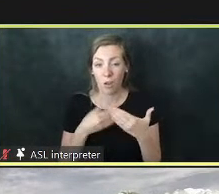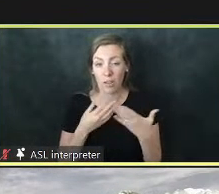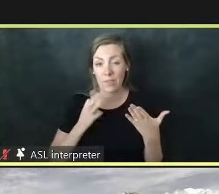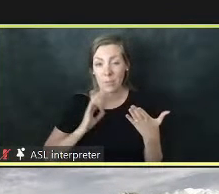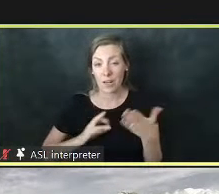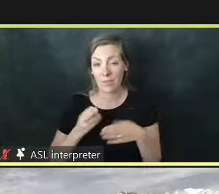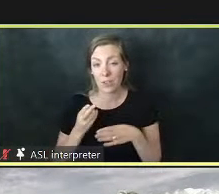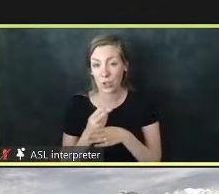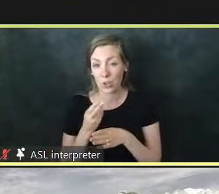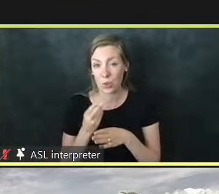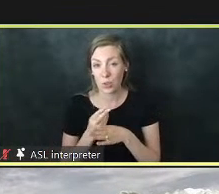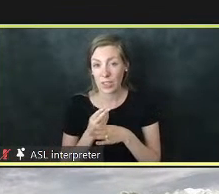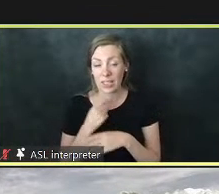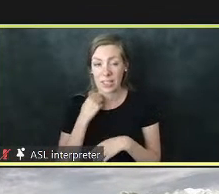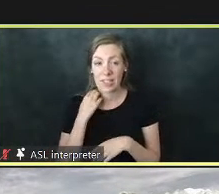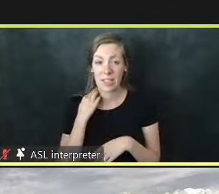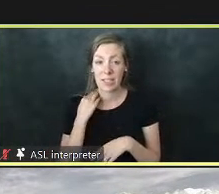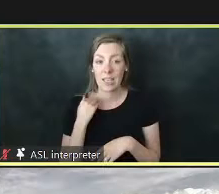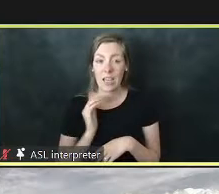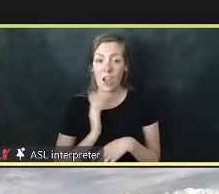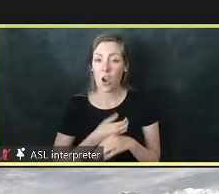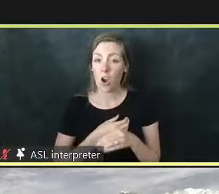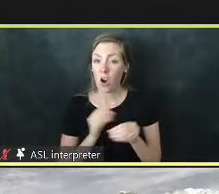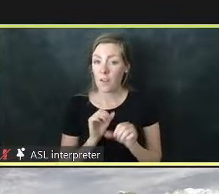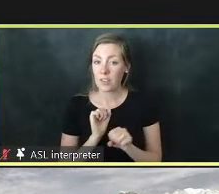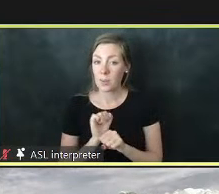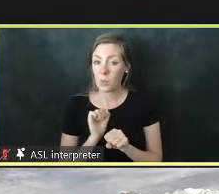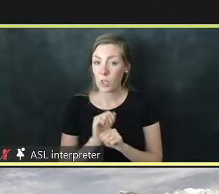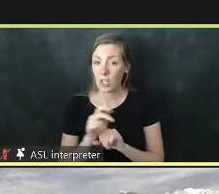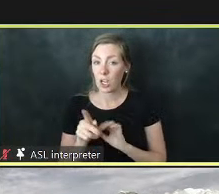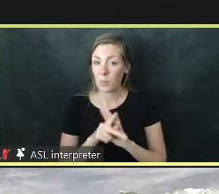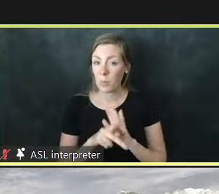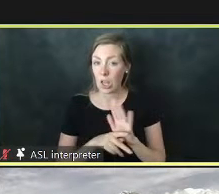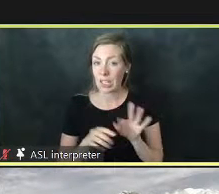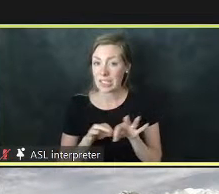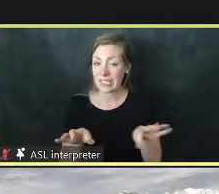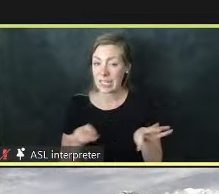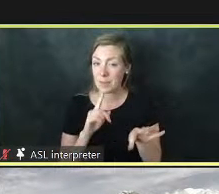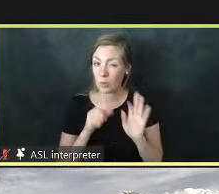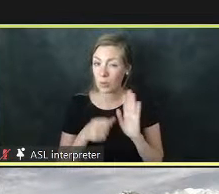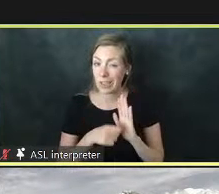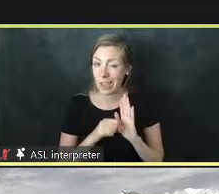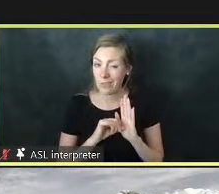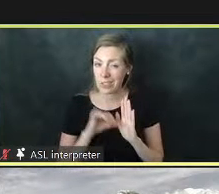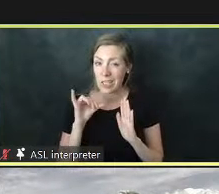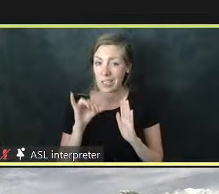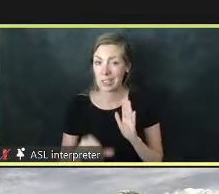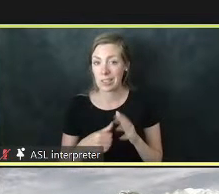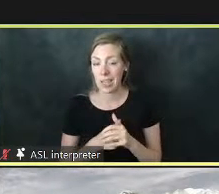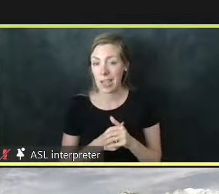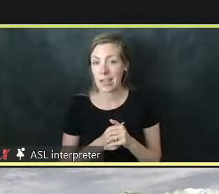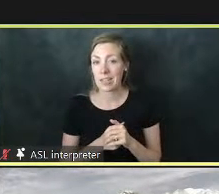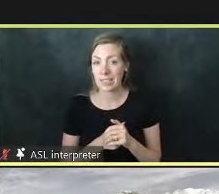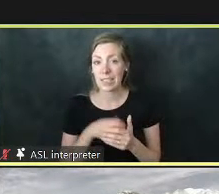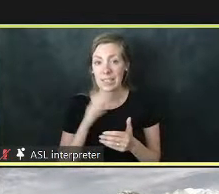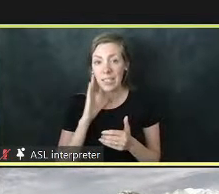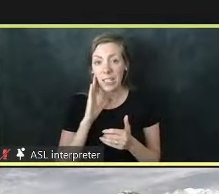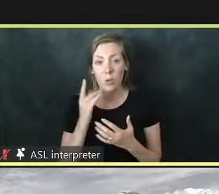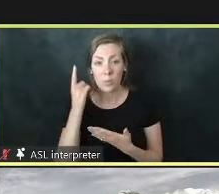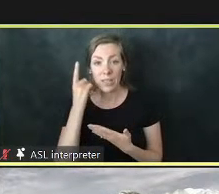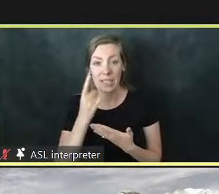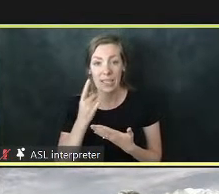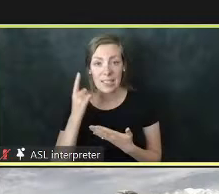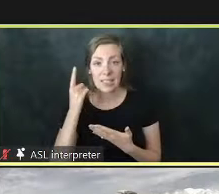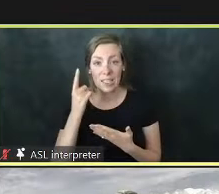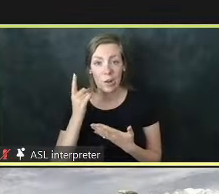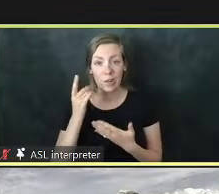So So, our office has been working on a policy statement nosotros estamos that trabajando en emphasizes una póliza que van a and enfatizar it'll be eso. considered Va